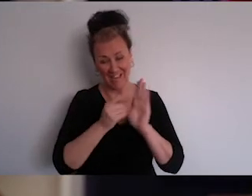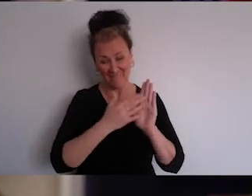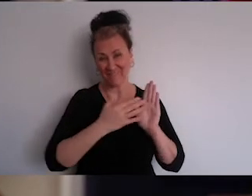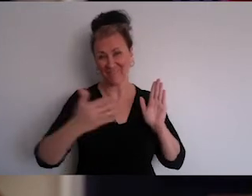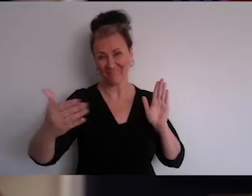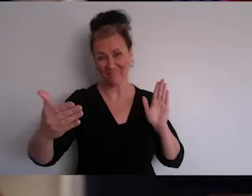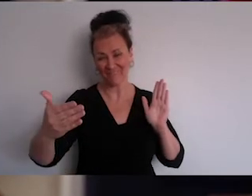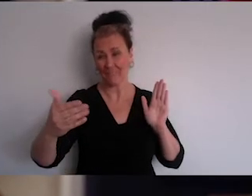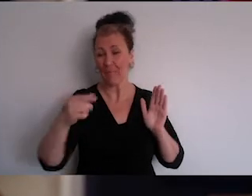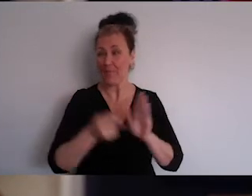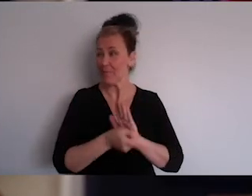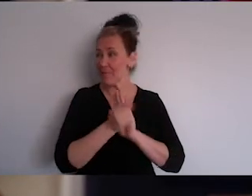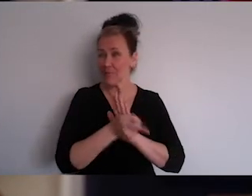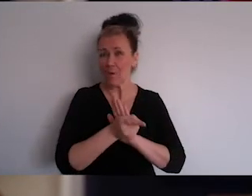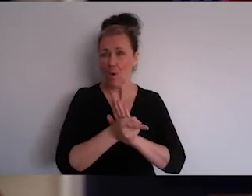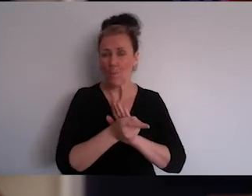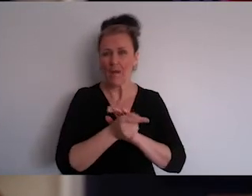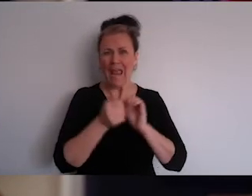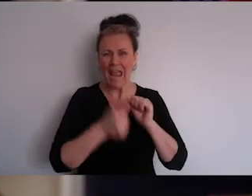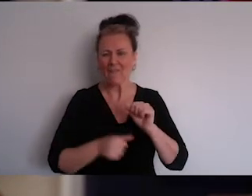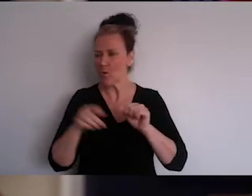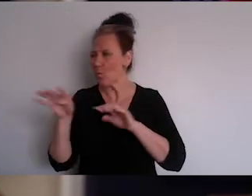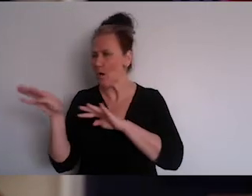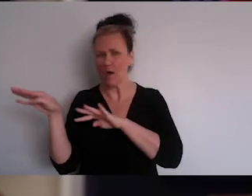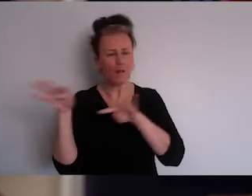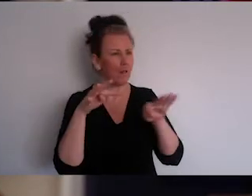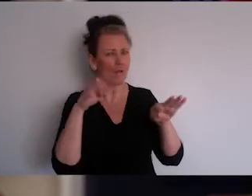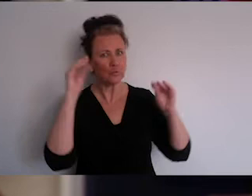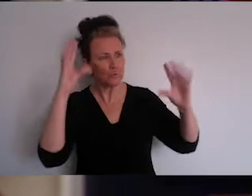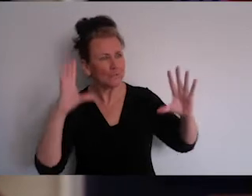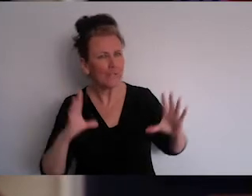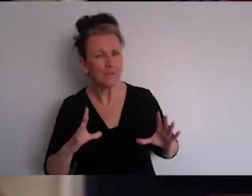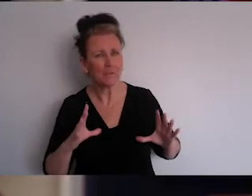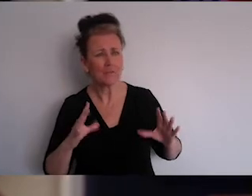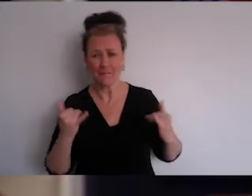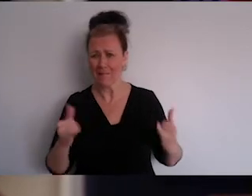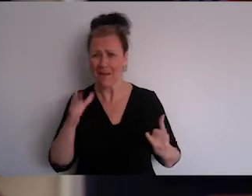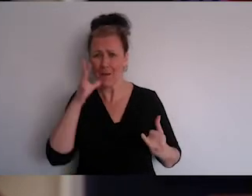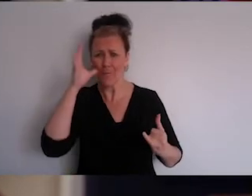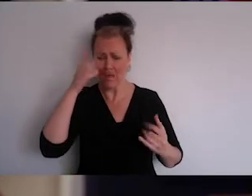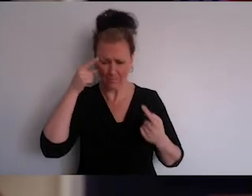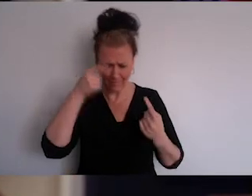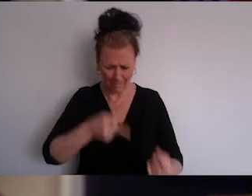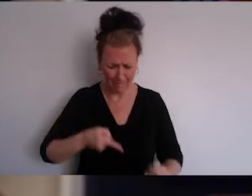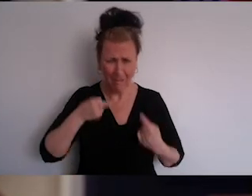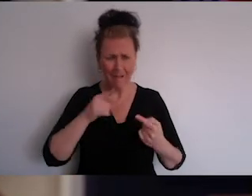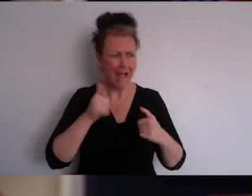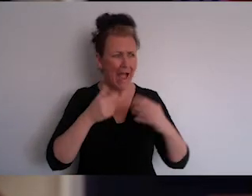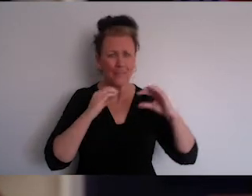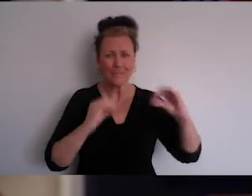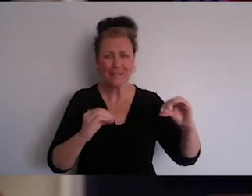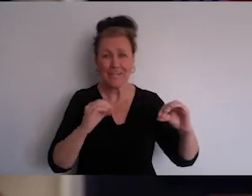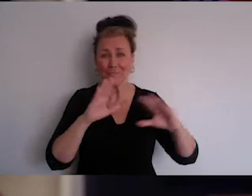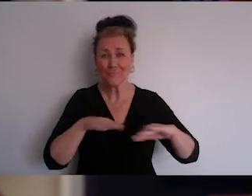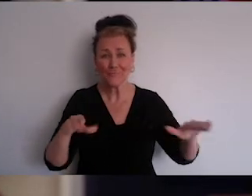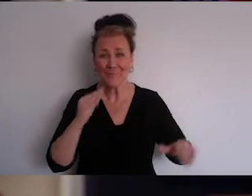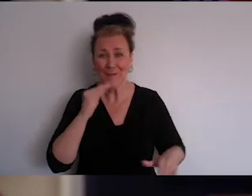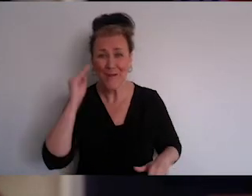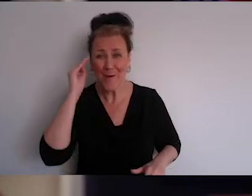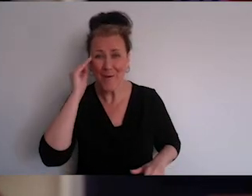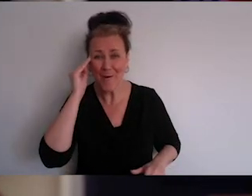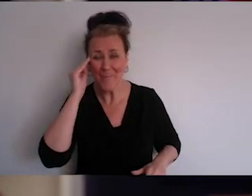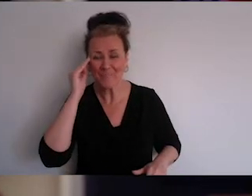lifetime. At this moment, teachers are more visible than ever as parents wrestle with home